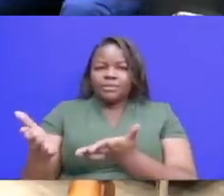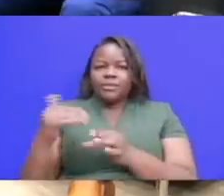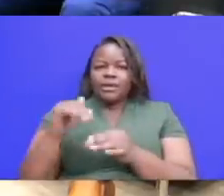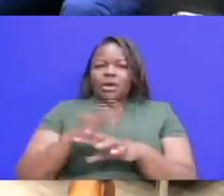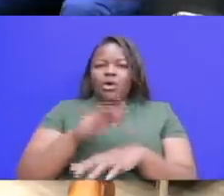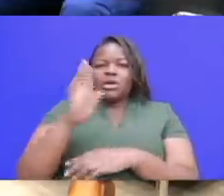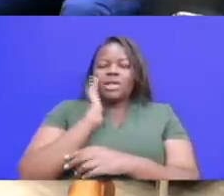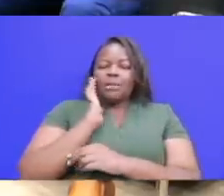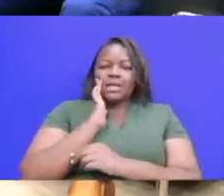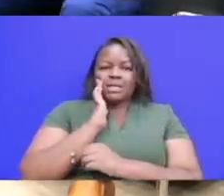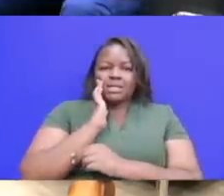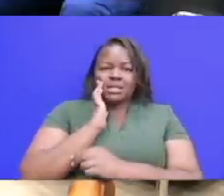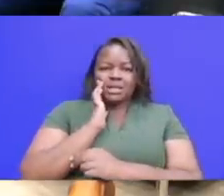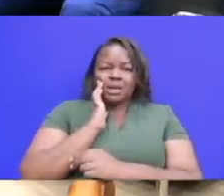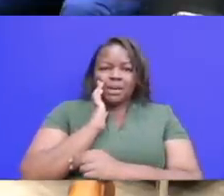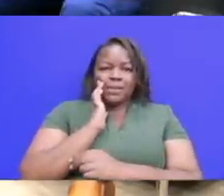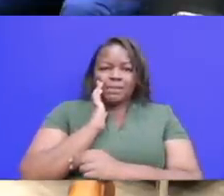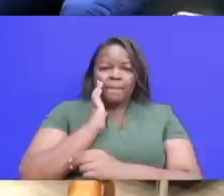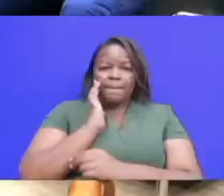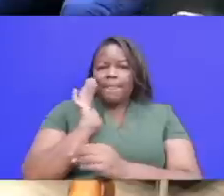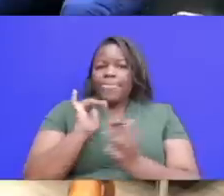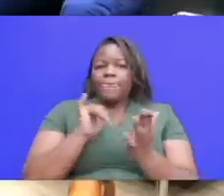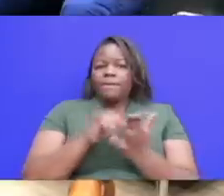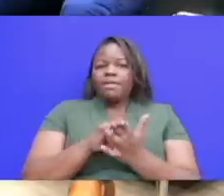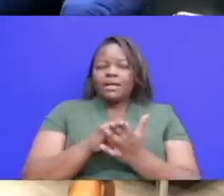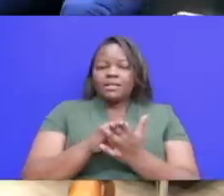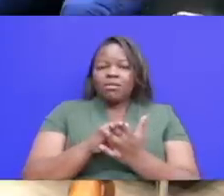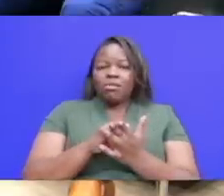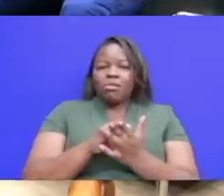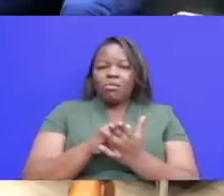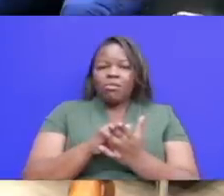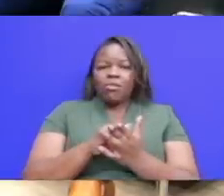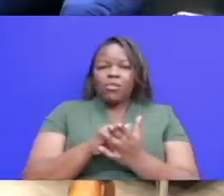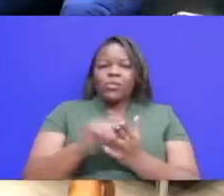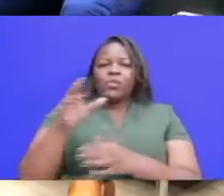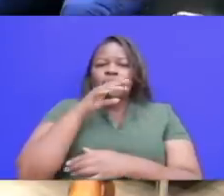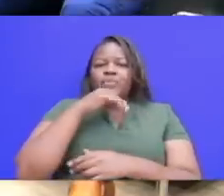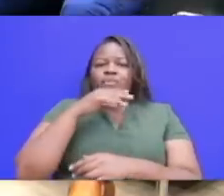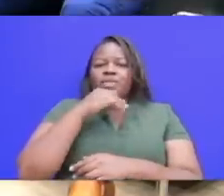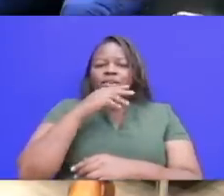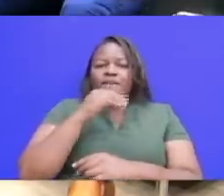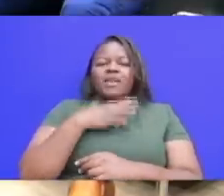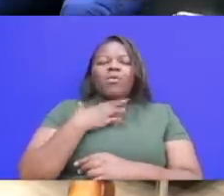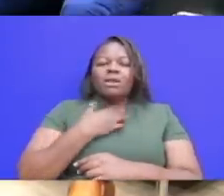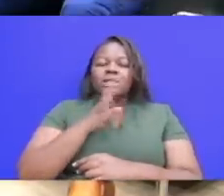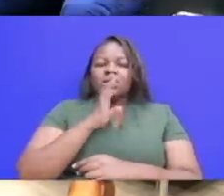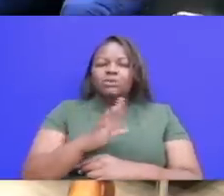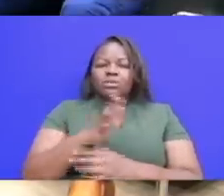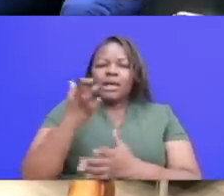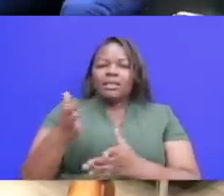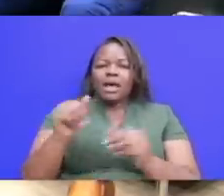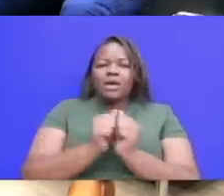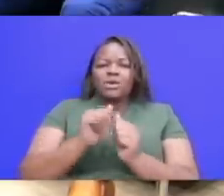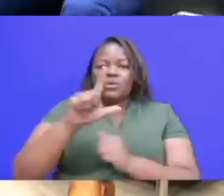mothers. That it is like Kevin, the father did not want to be associated with the Leah.